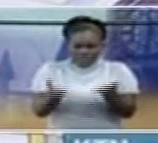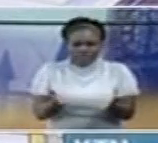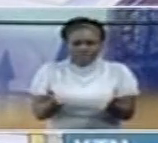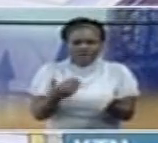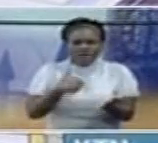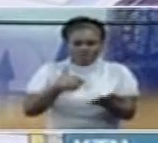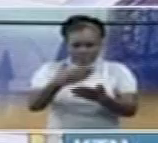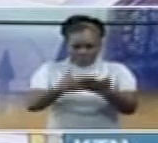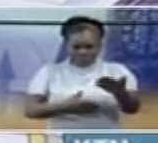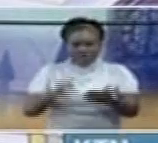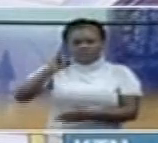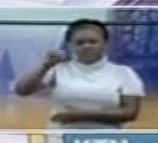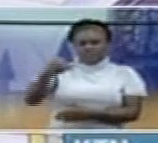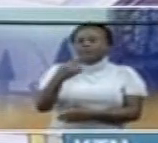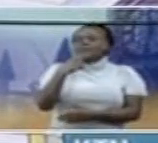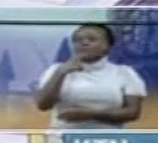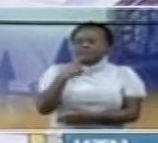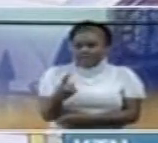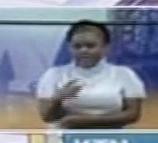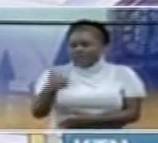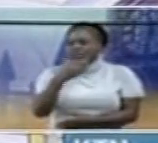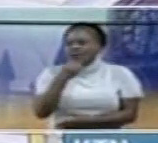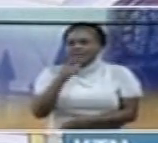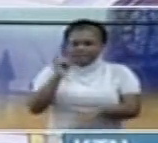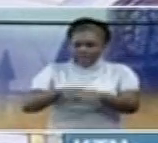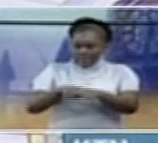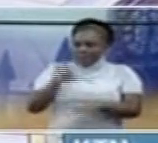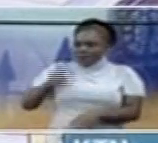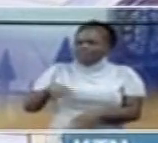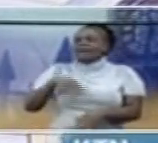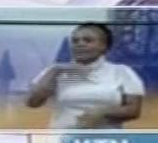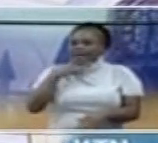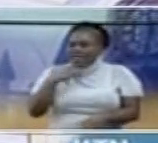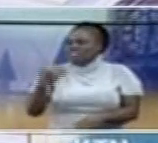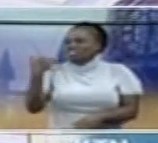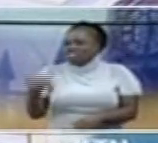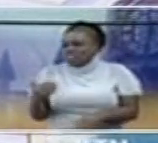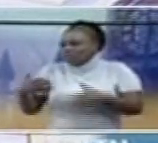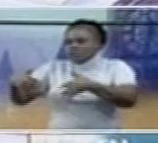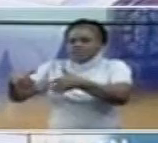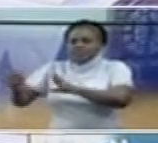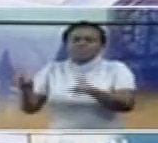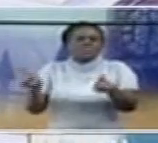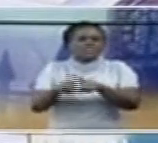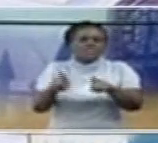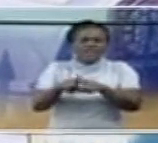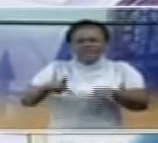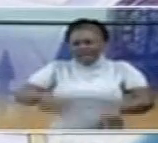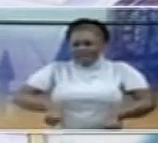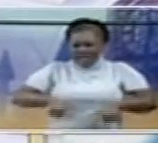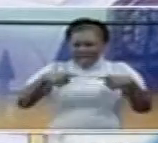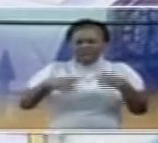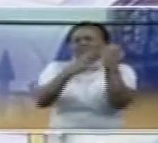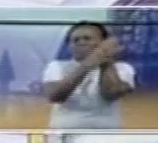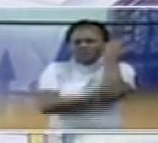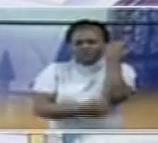this mm-hmm. afternoon. James Masharia has said that when a mother dies, the children are left in what he called a life of deepening